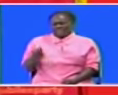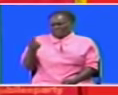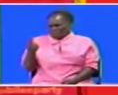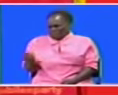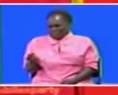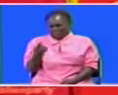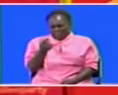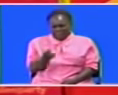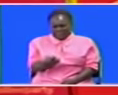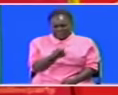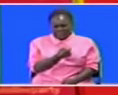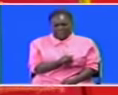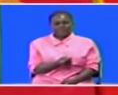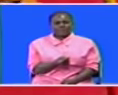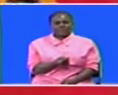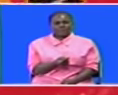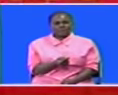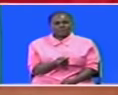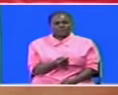Pettiness. Yeah?